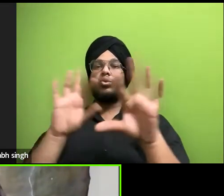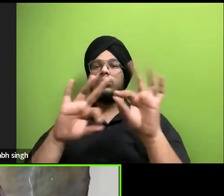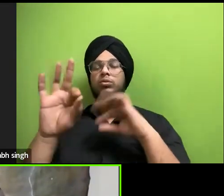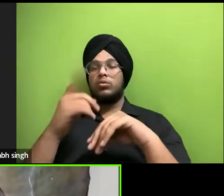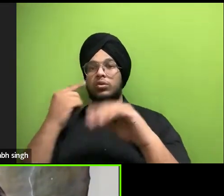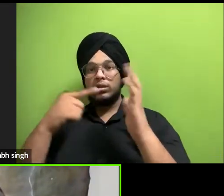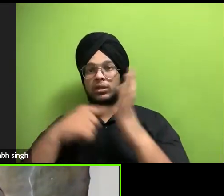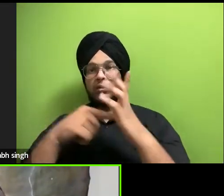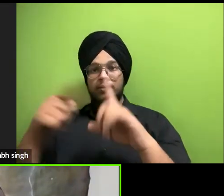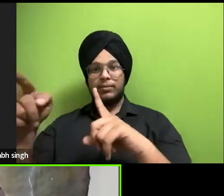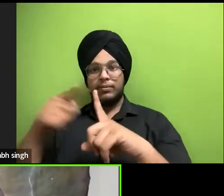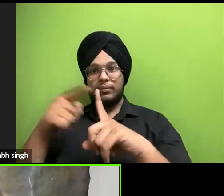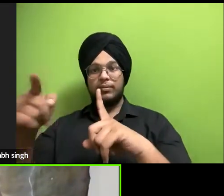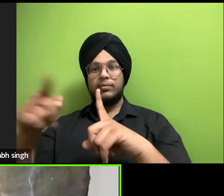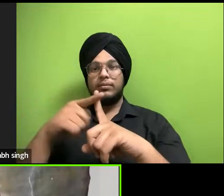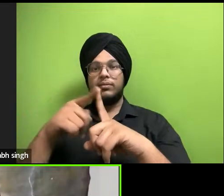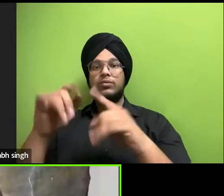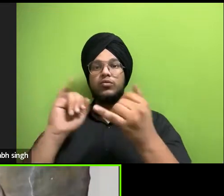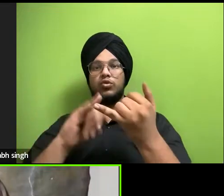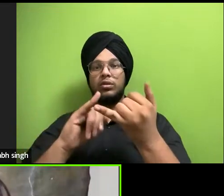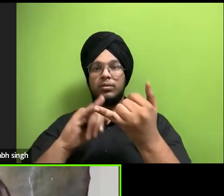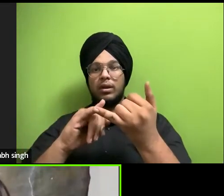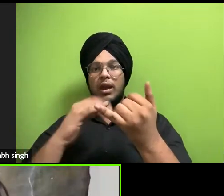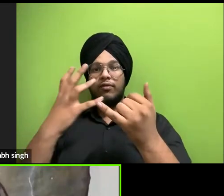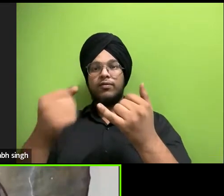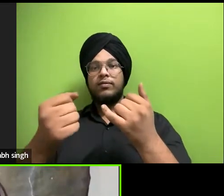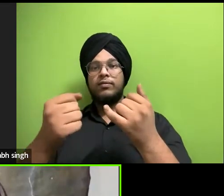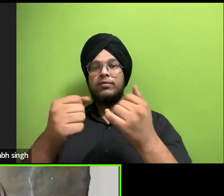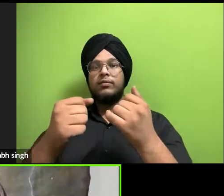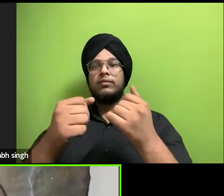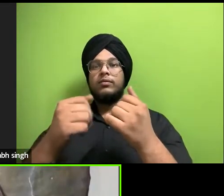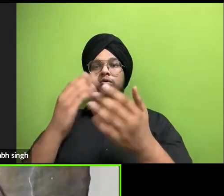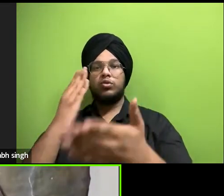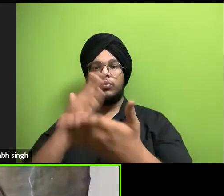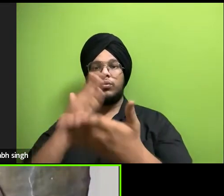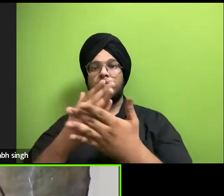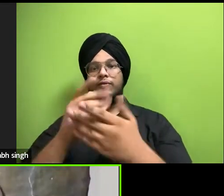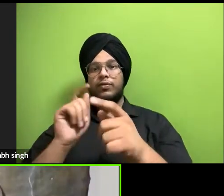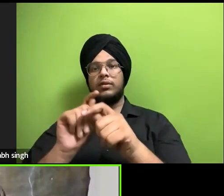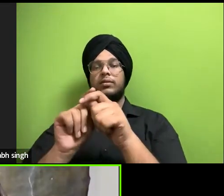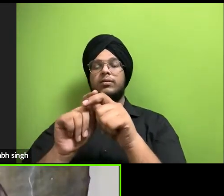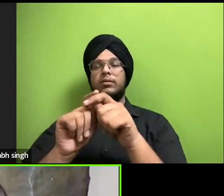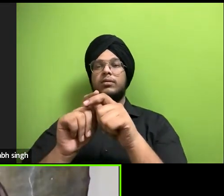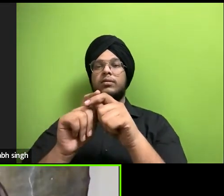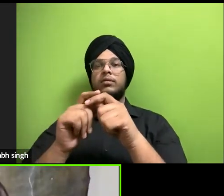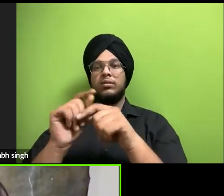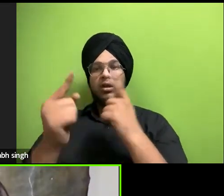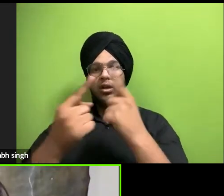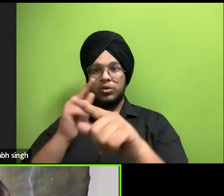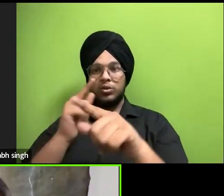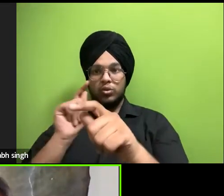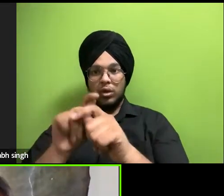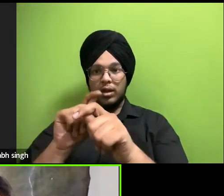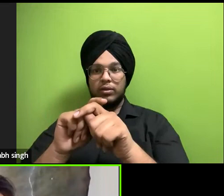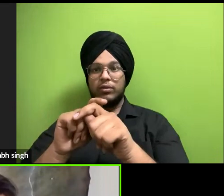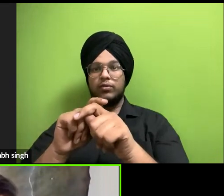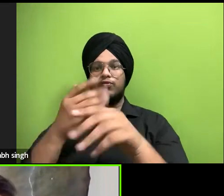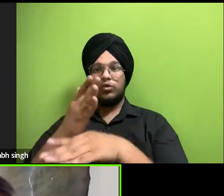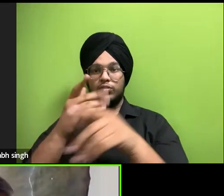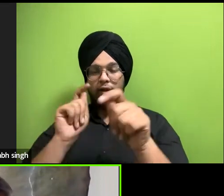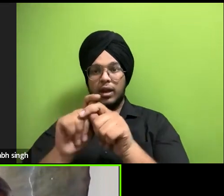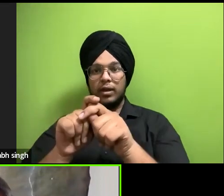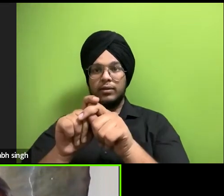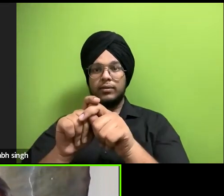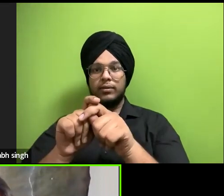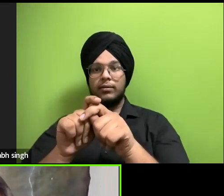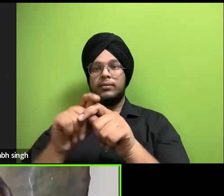that sushi bar, you have stonework, glasswork, woodwork,